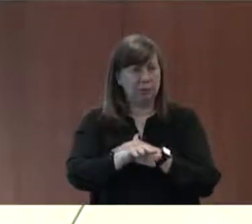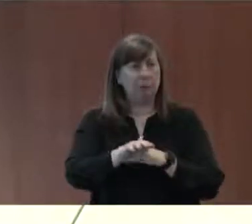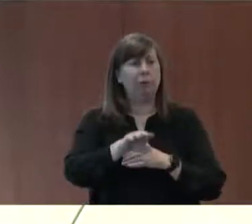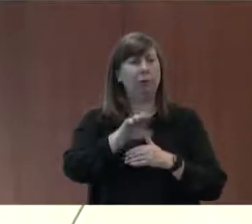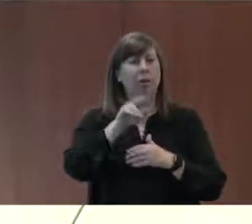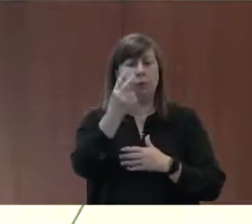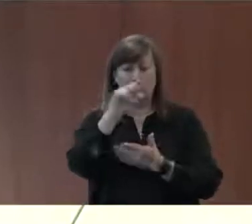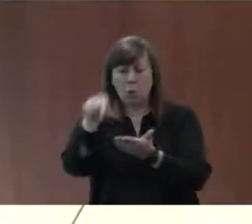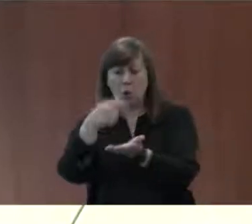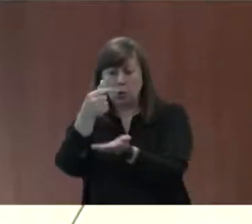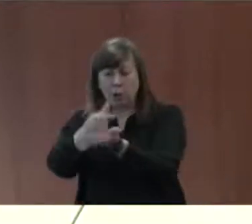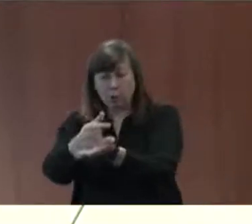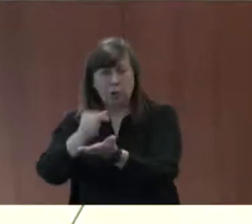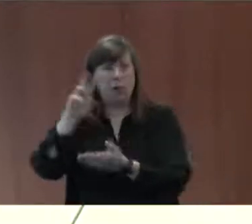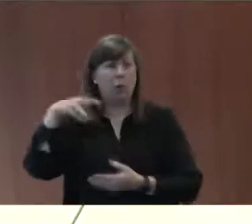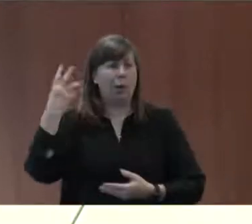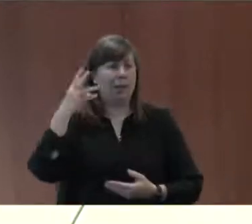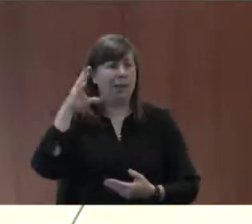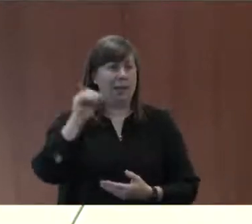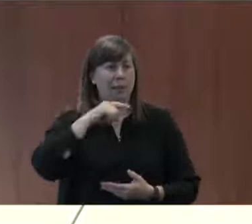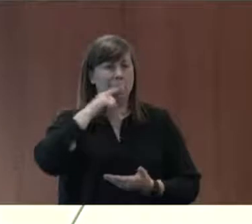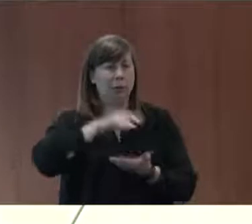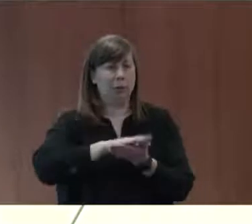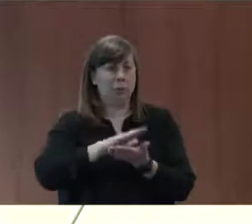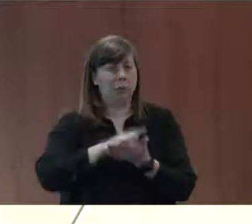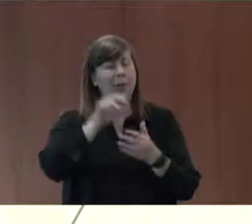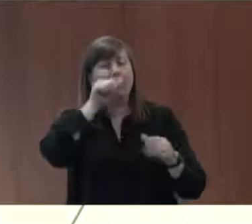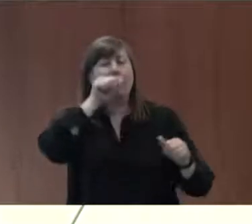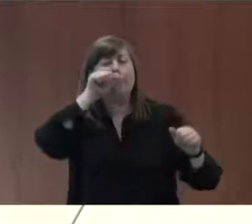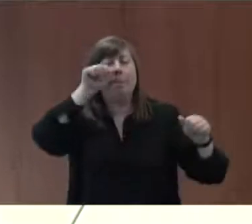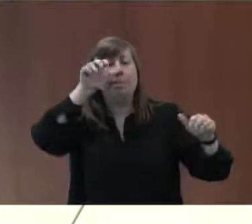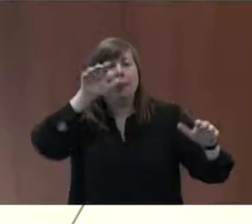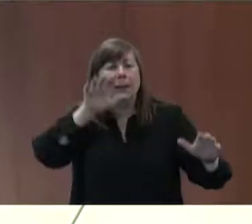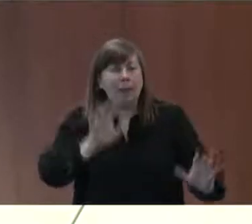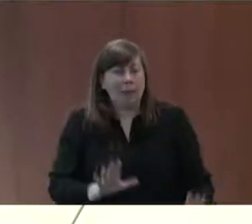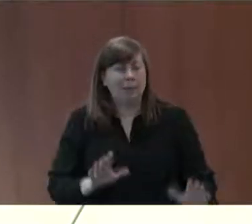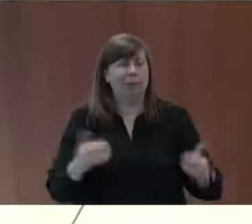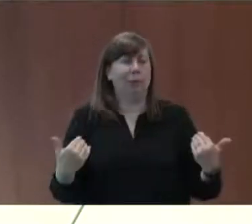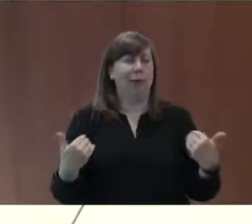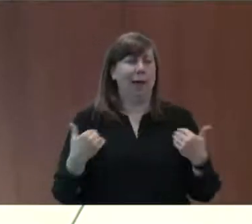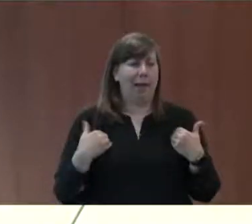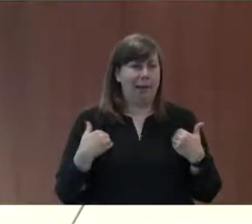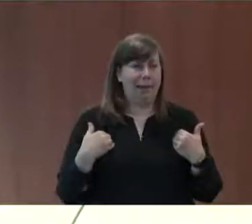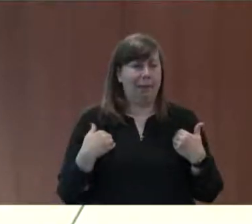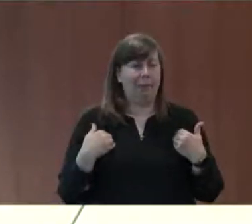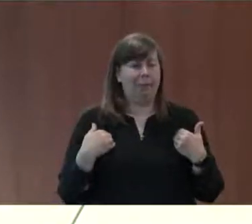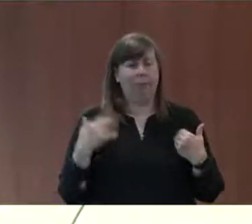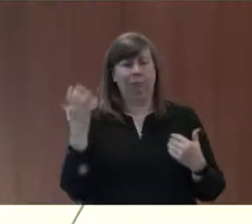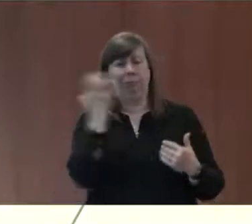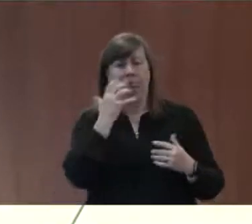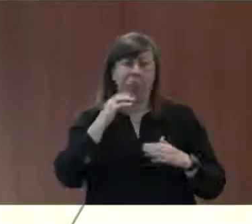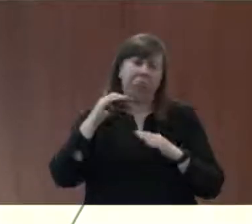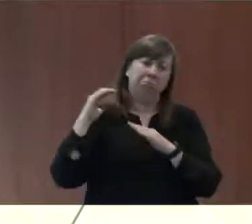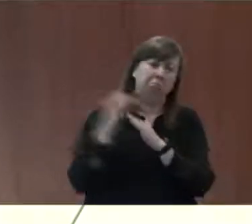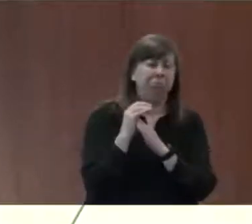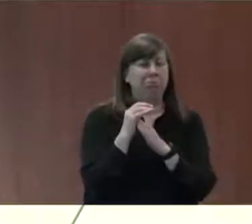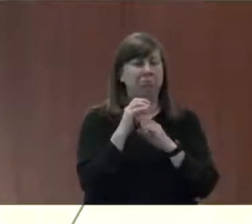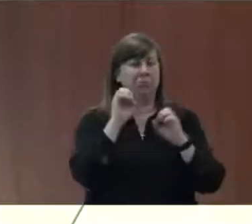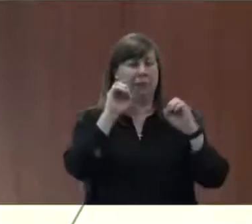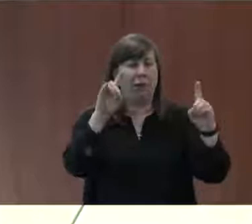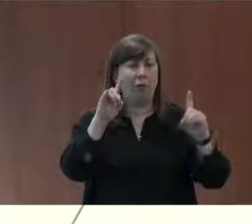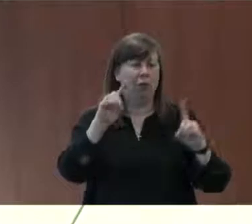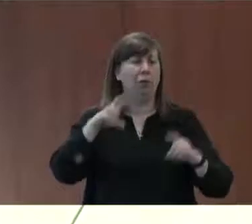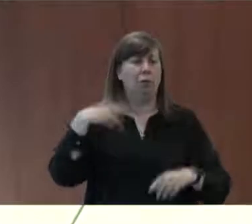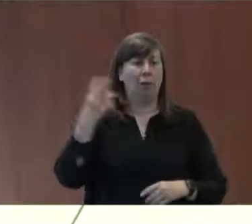graduates of Washington County Public Schools. They've been blessed to have a stellar education in Washington